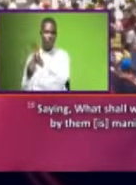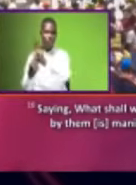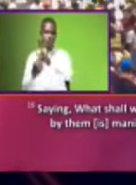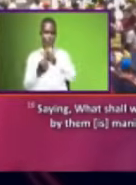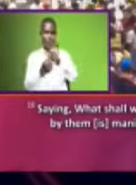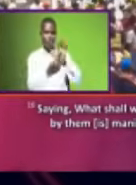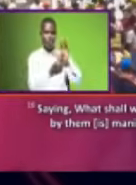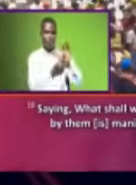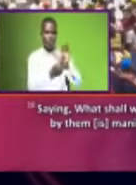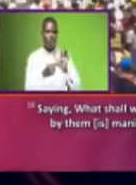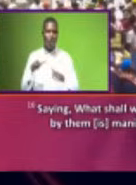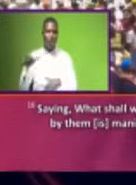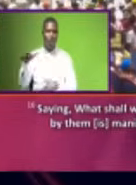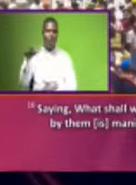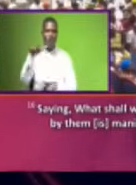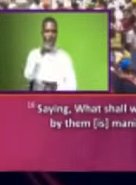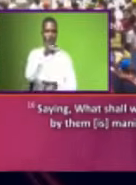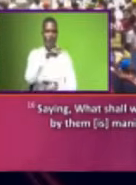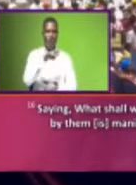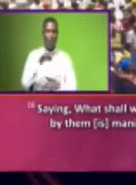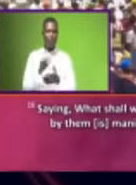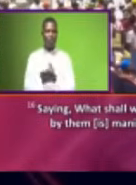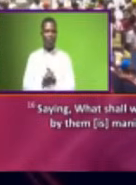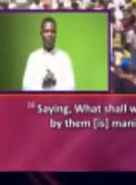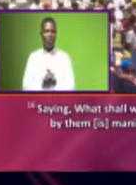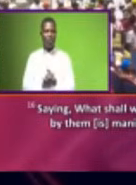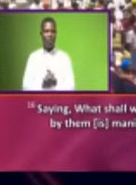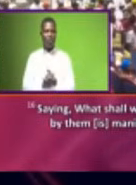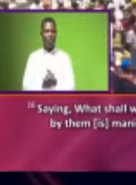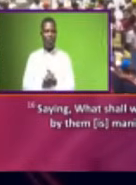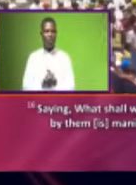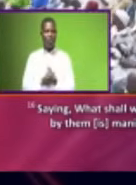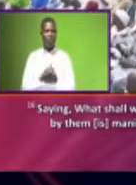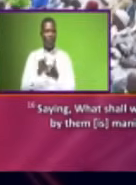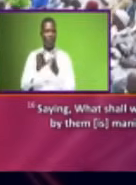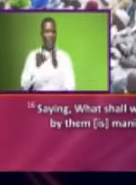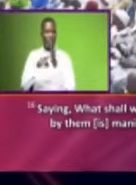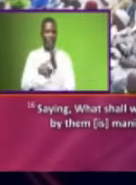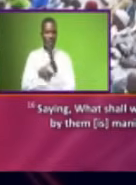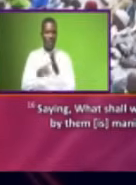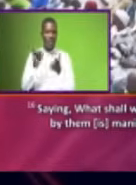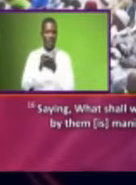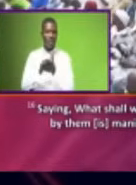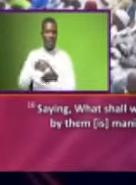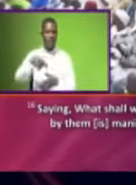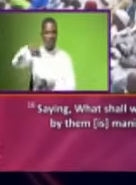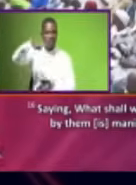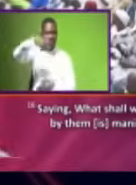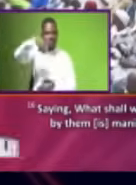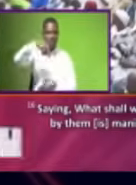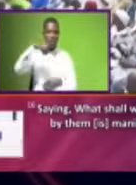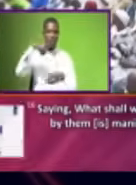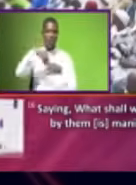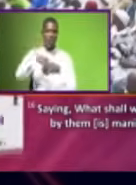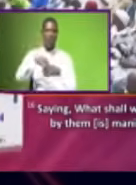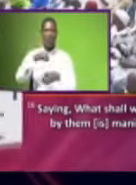It's manifest to all. Them that dwell in Jerusalem.